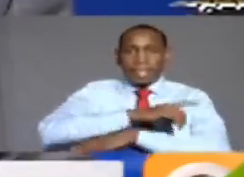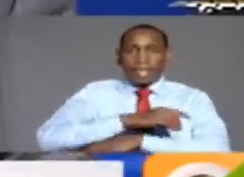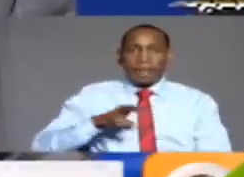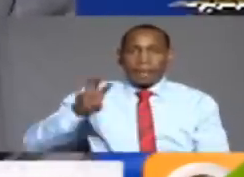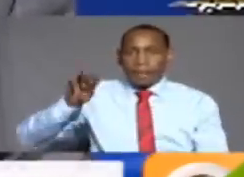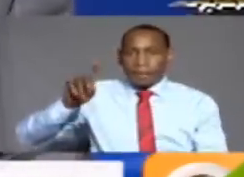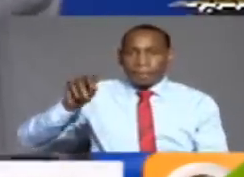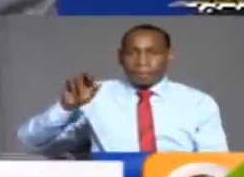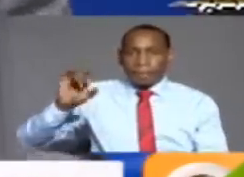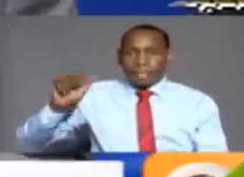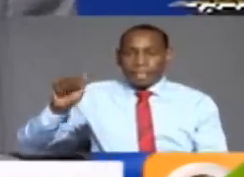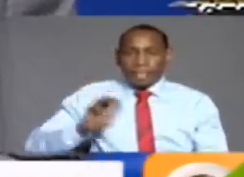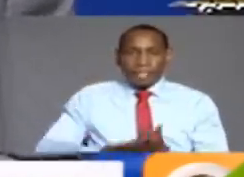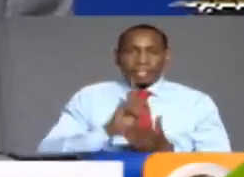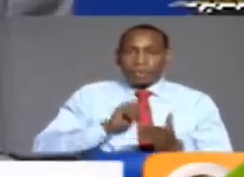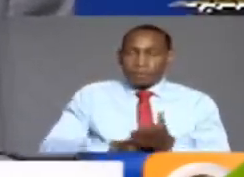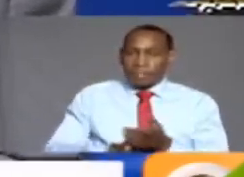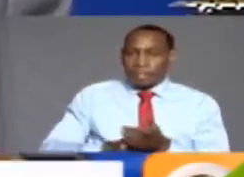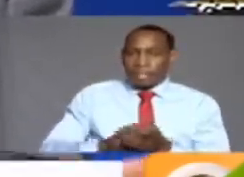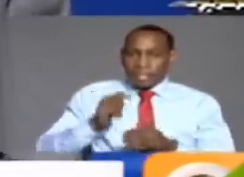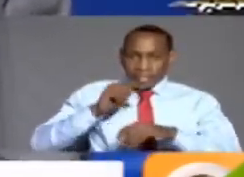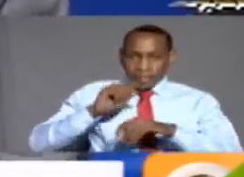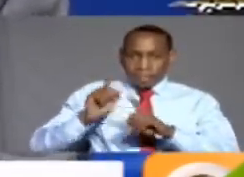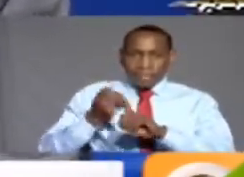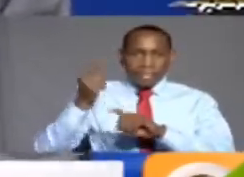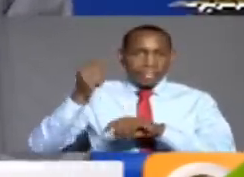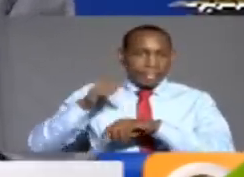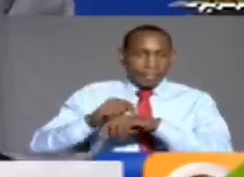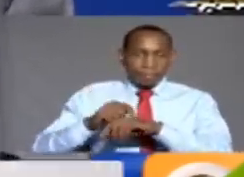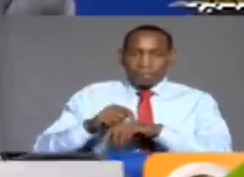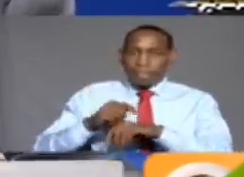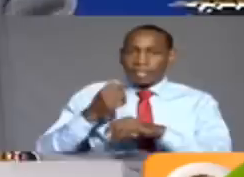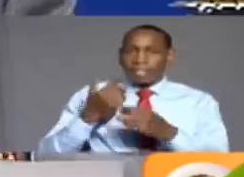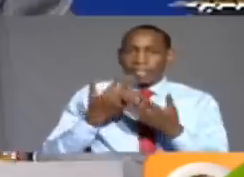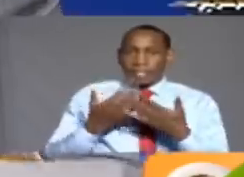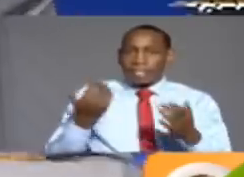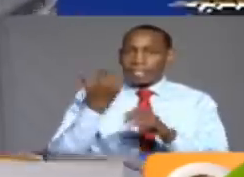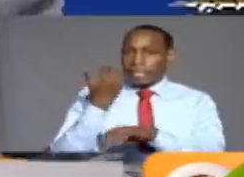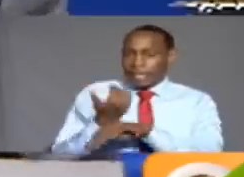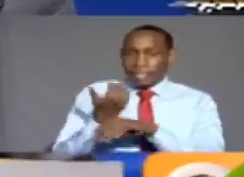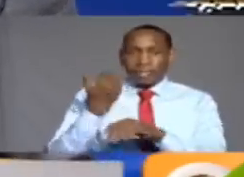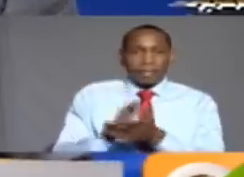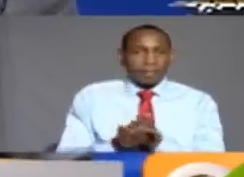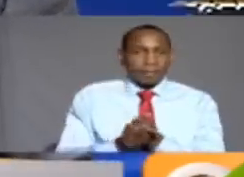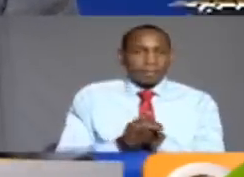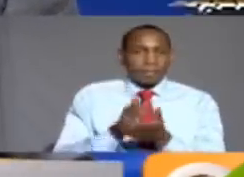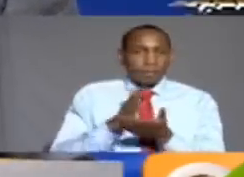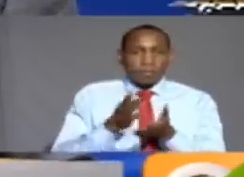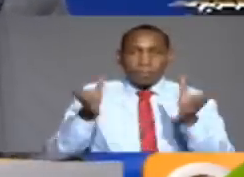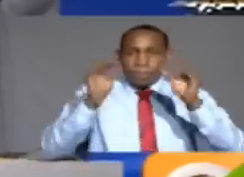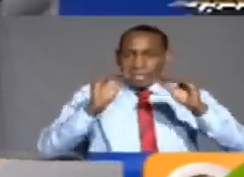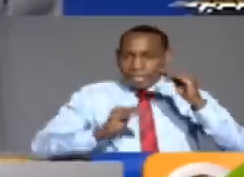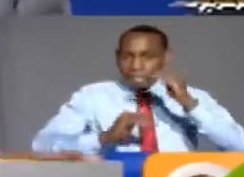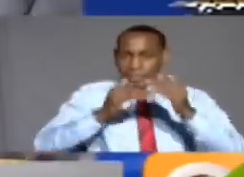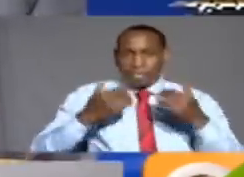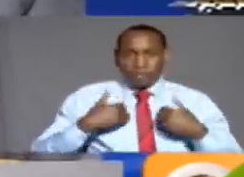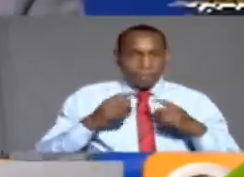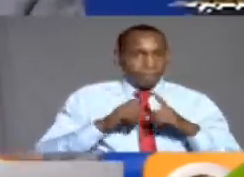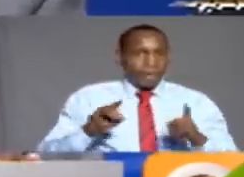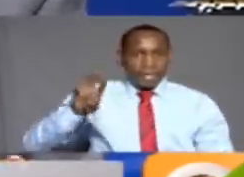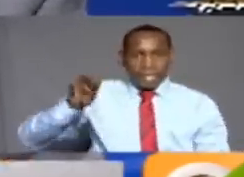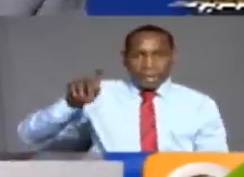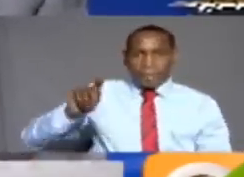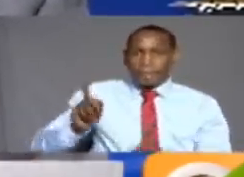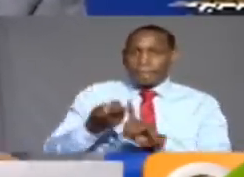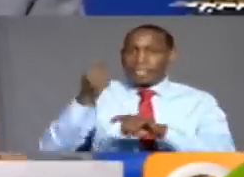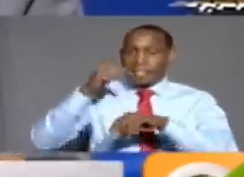Say, hey, even our time, things are not as difficult. We are not living in the budget constraint you live today. Mm. But you find a member of parliament is